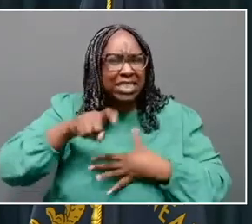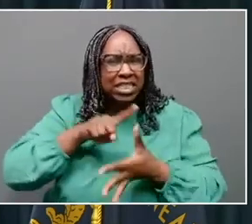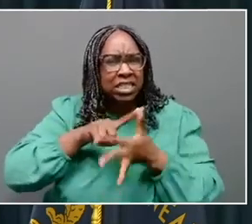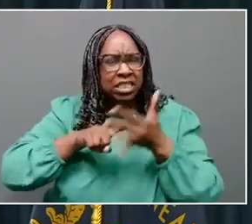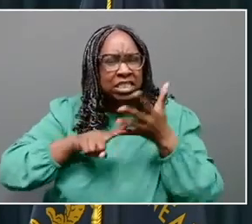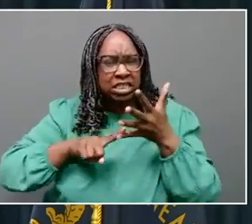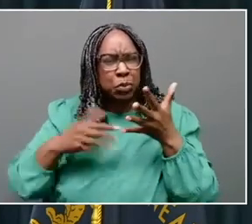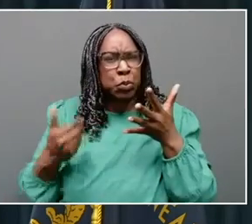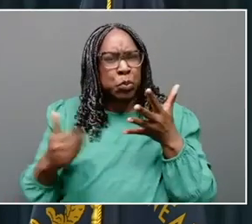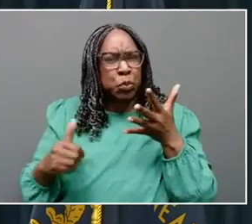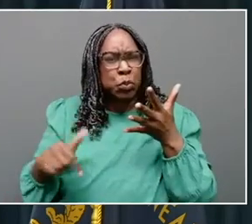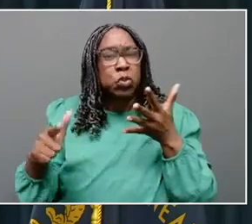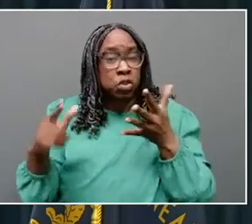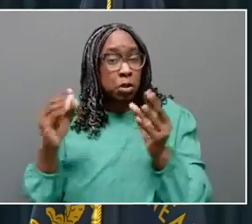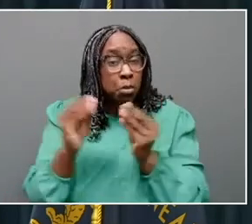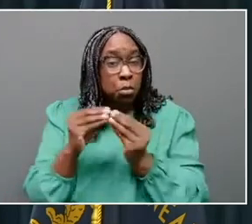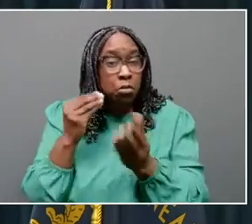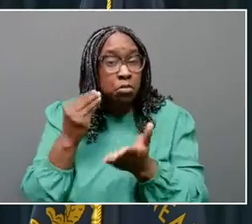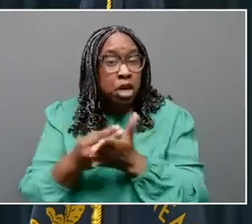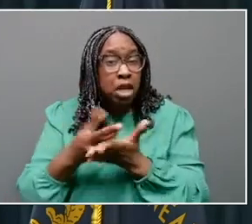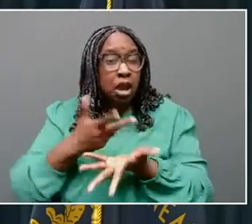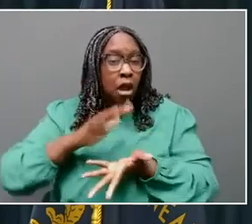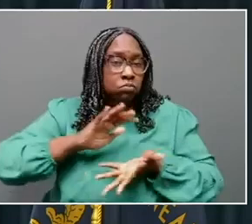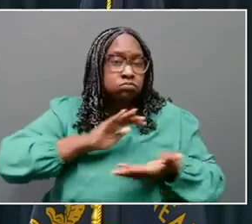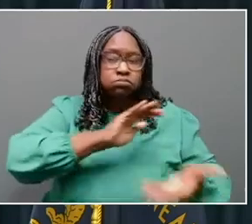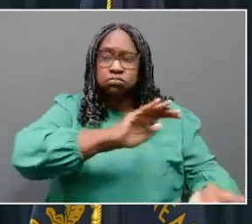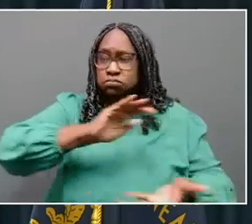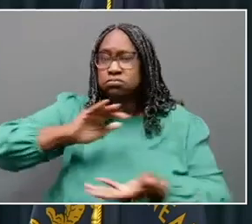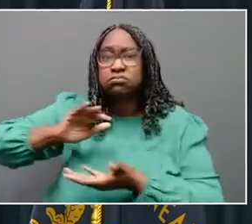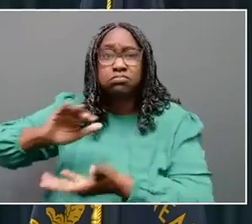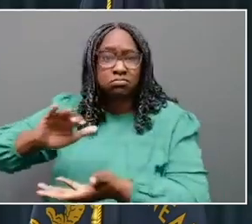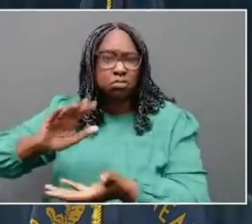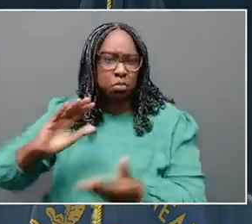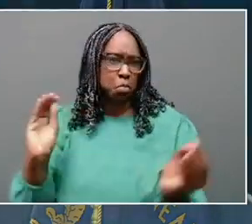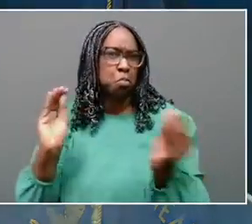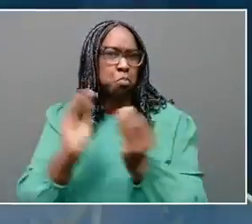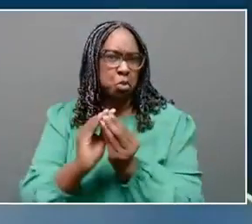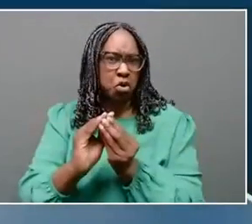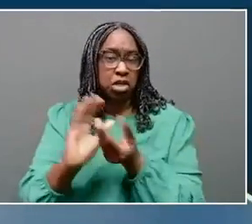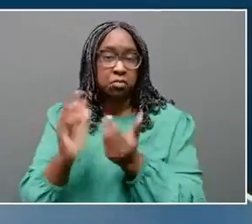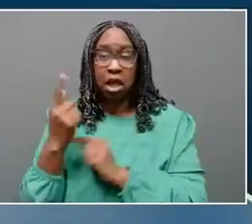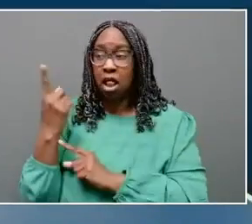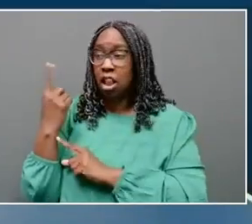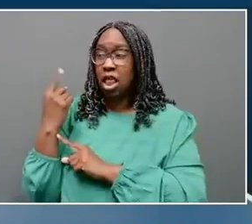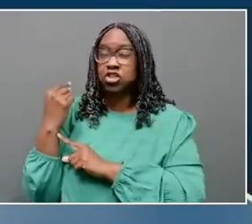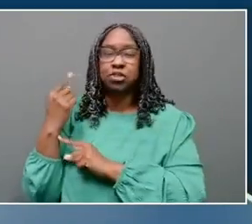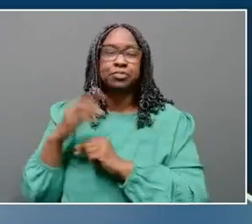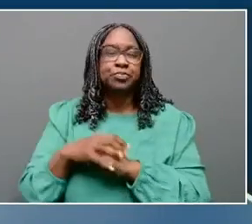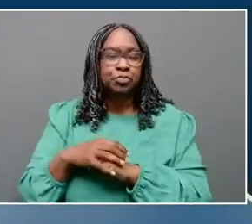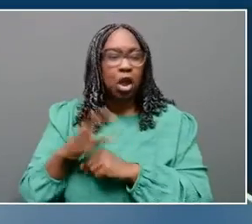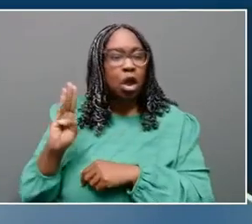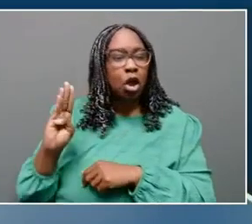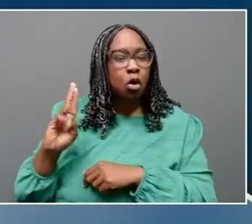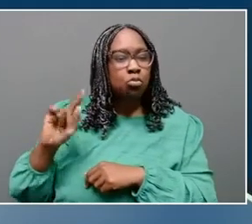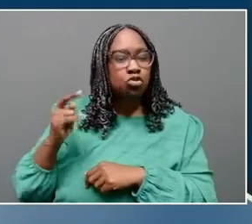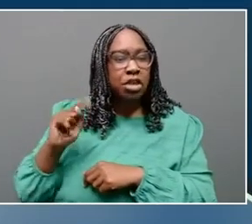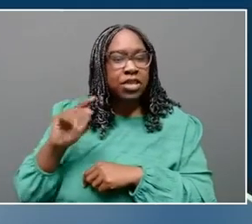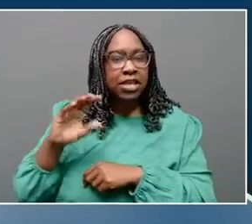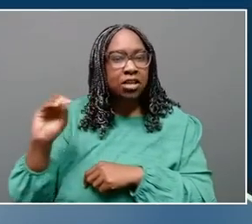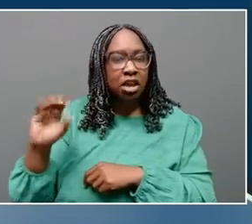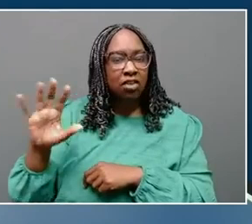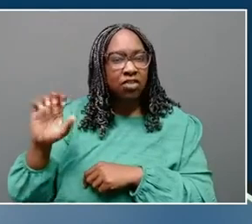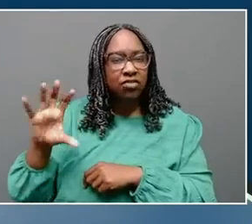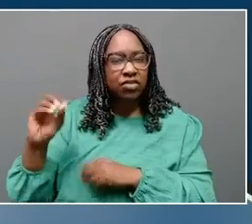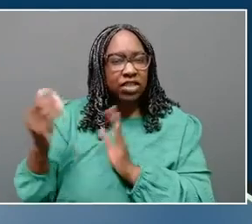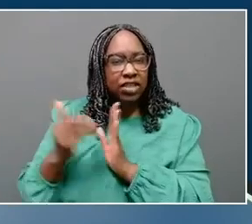dollars that they're going to get compared to last year. Breathitt County is going to see an increase of over $550,000.